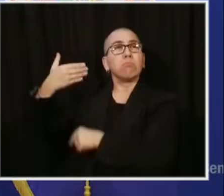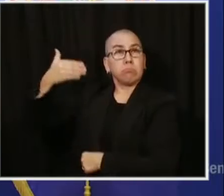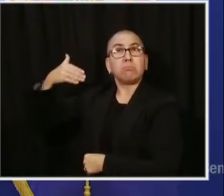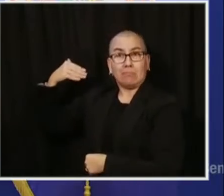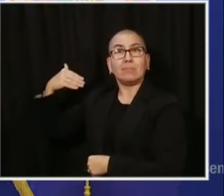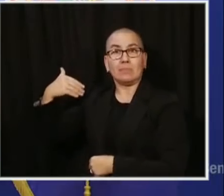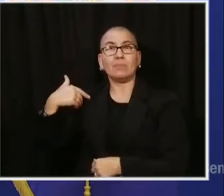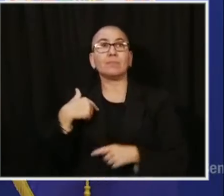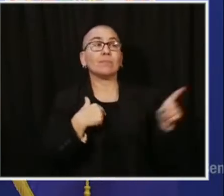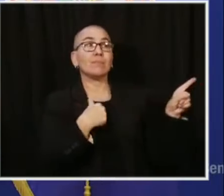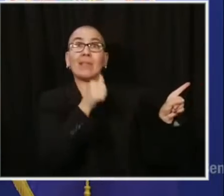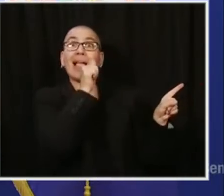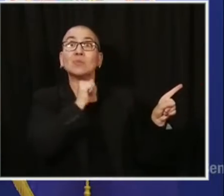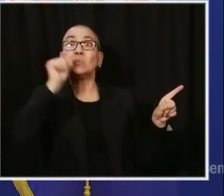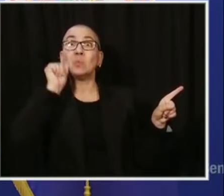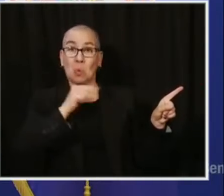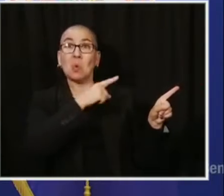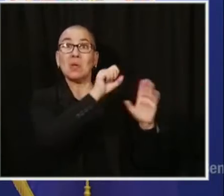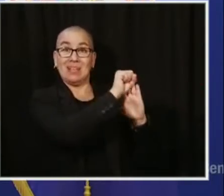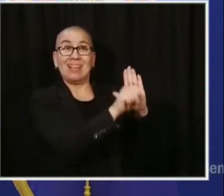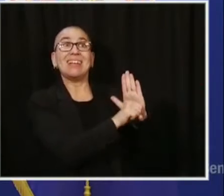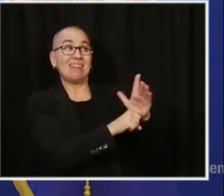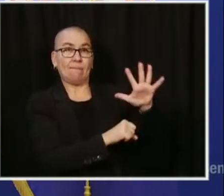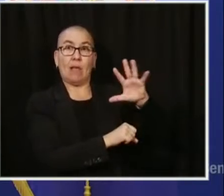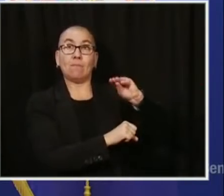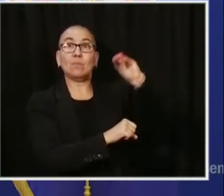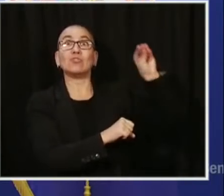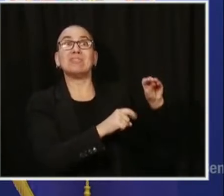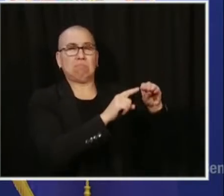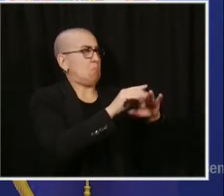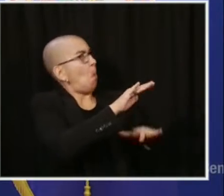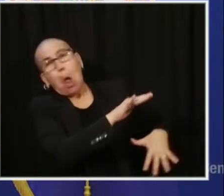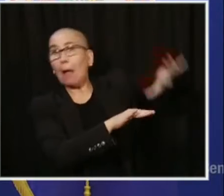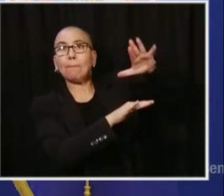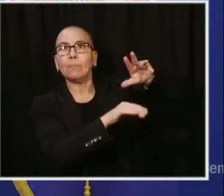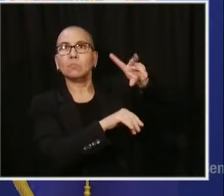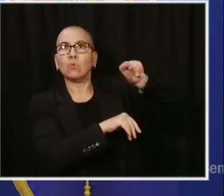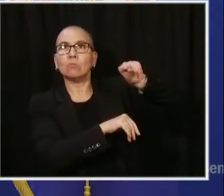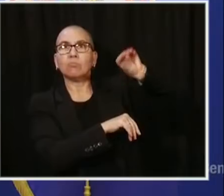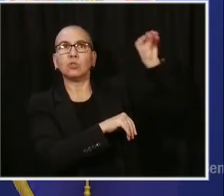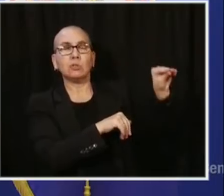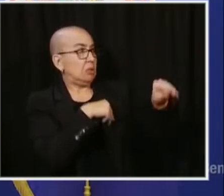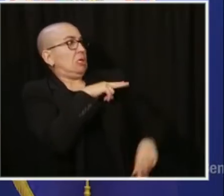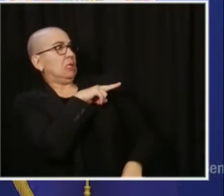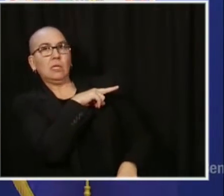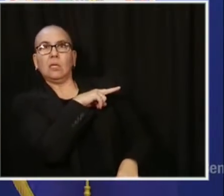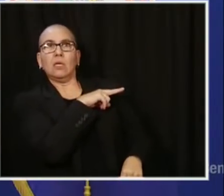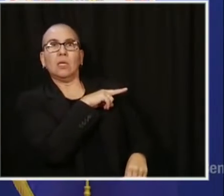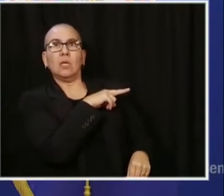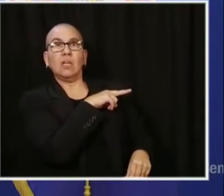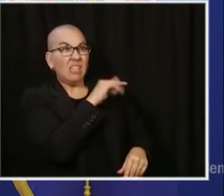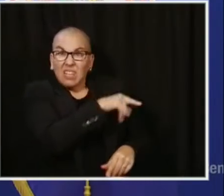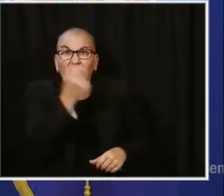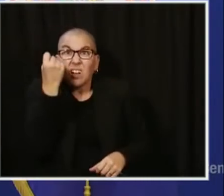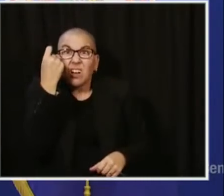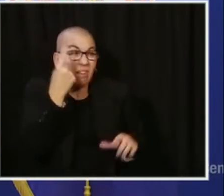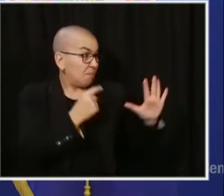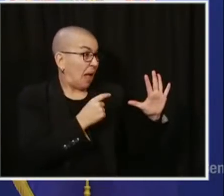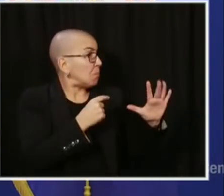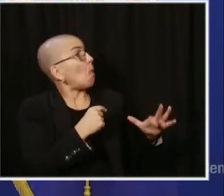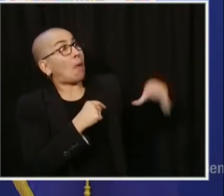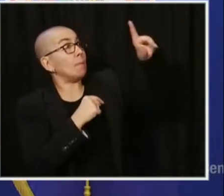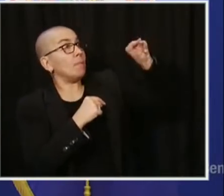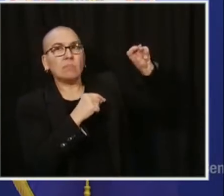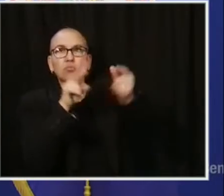from 5% positivity rate to 20% positivity rate in about a matter of 2 weeks. And I said that will happen